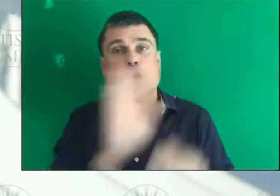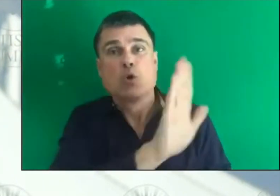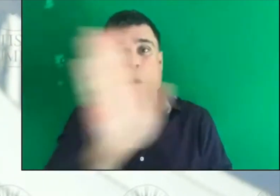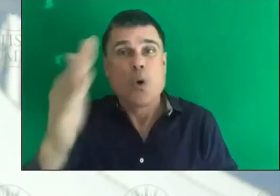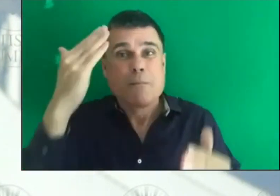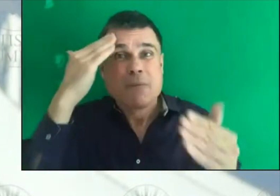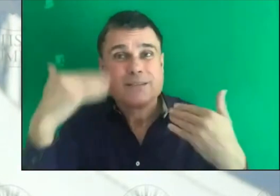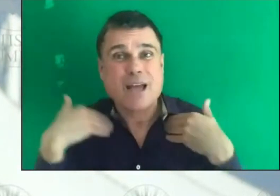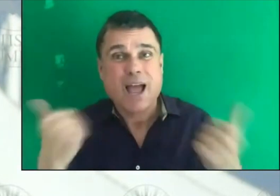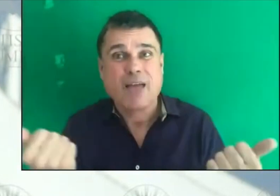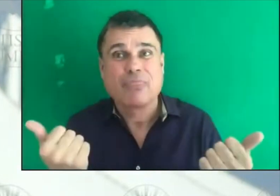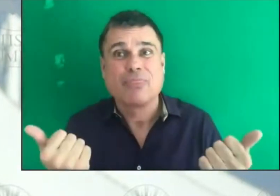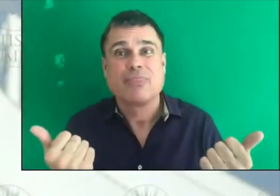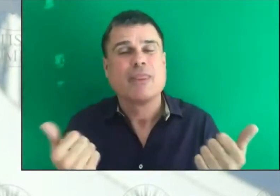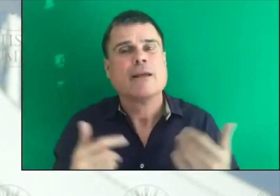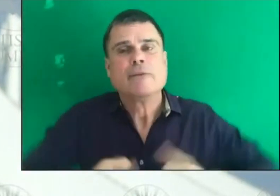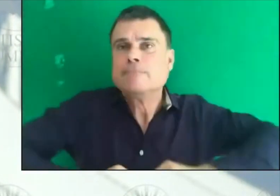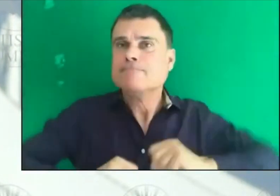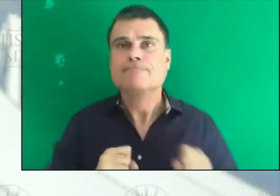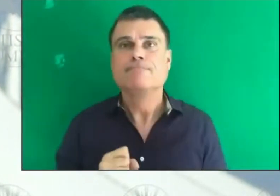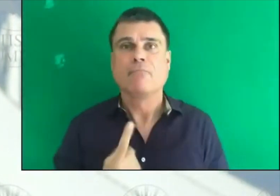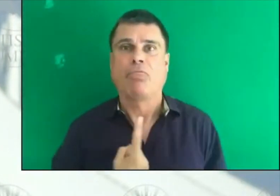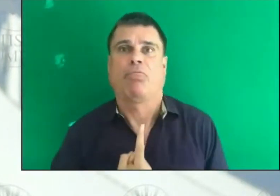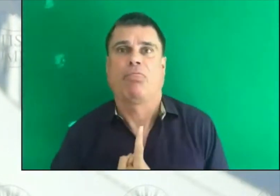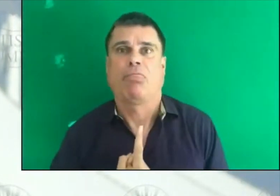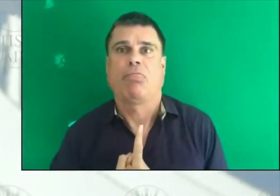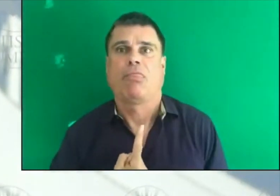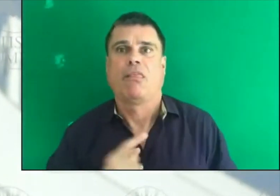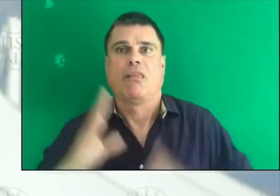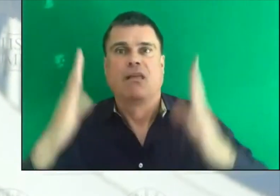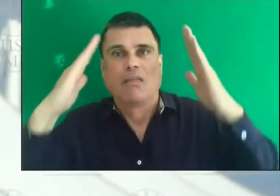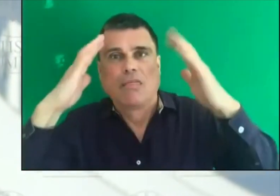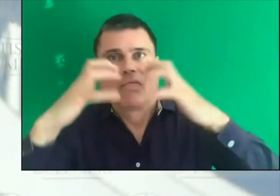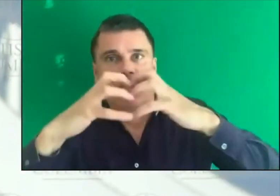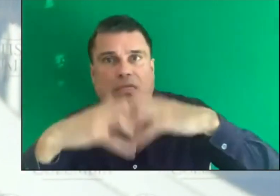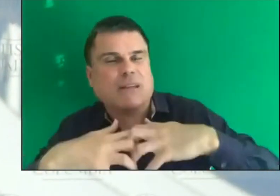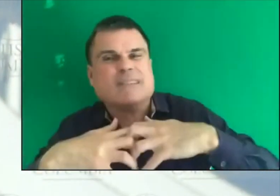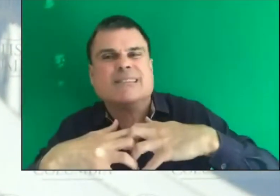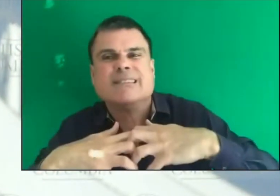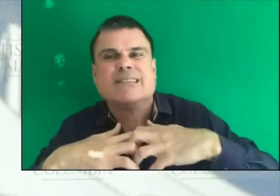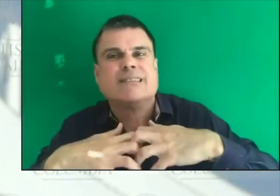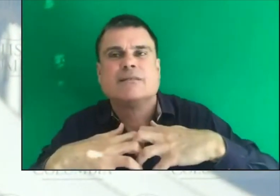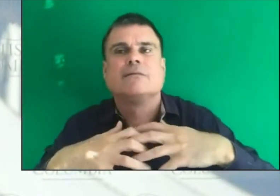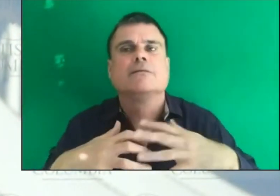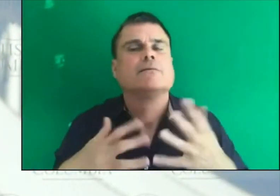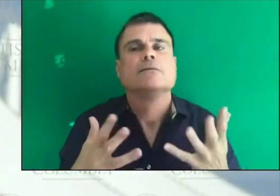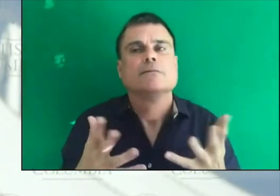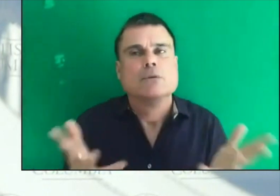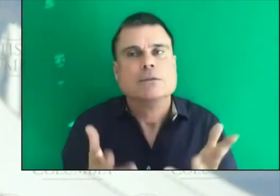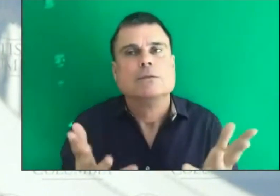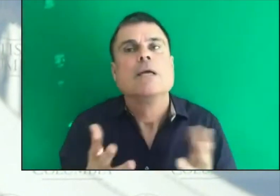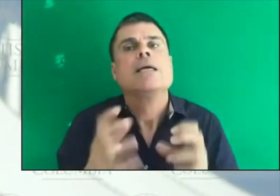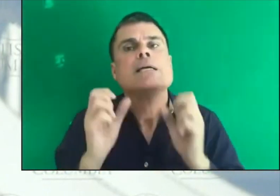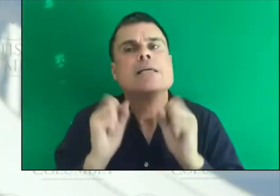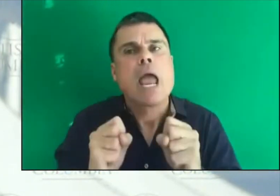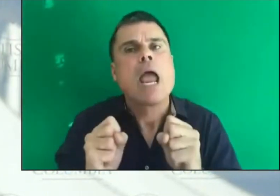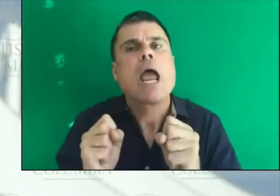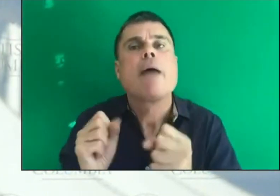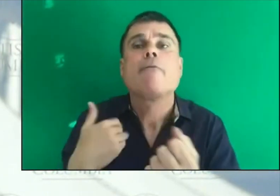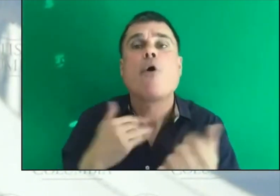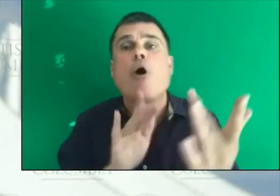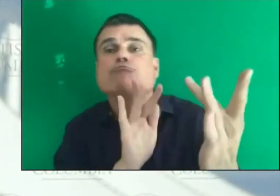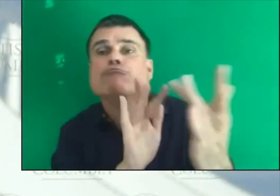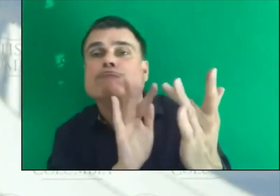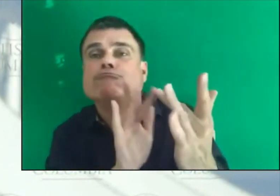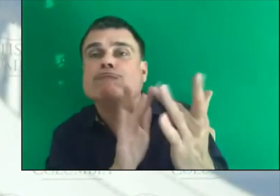being taken today is to ensure that those kind of other impacts that happen with